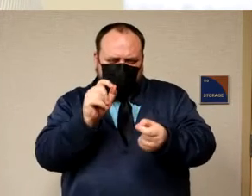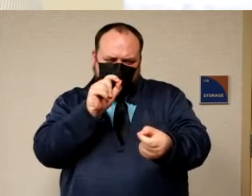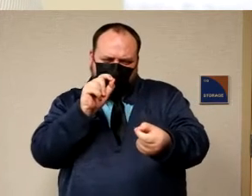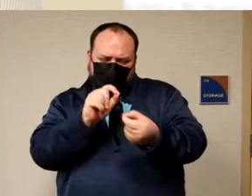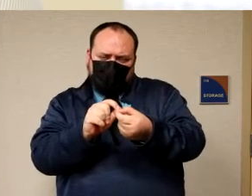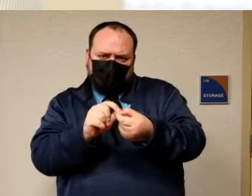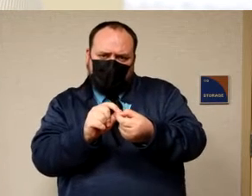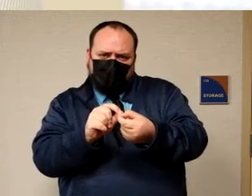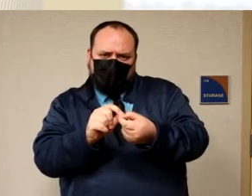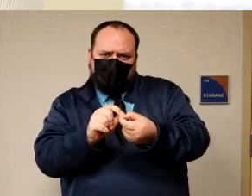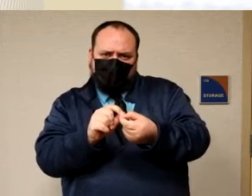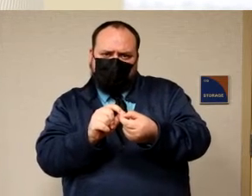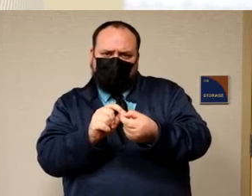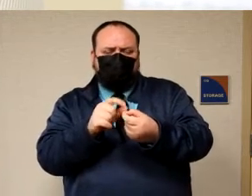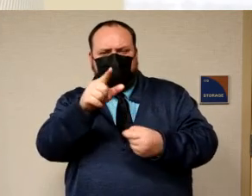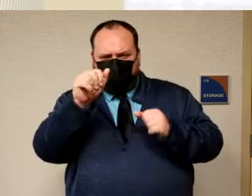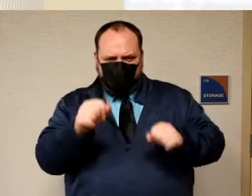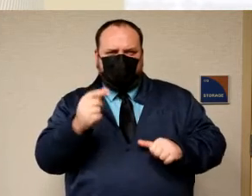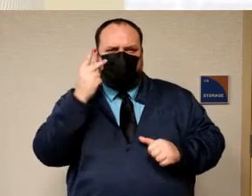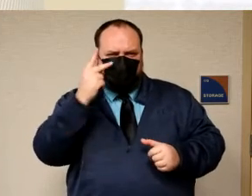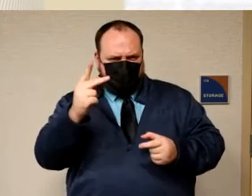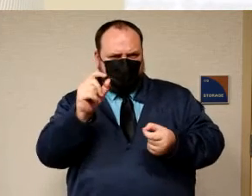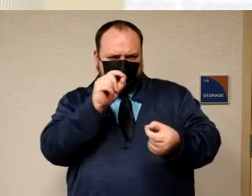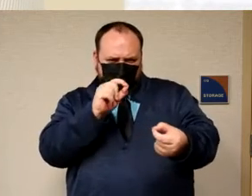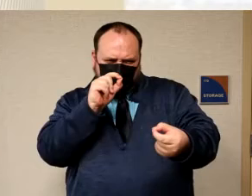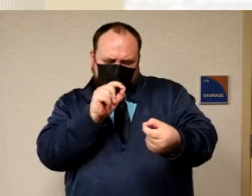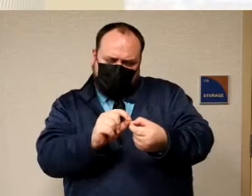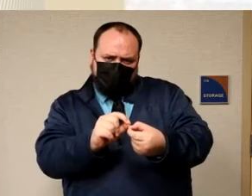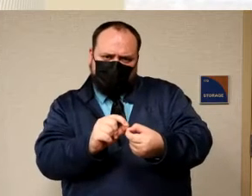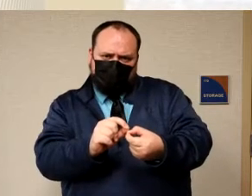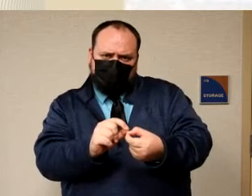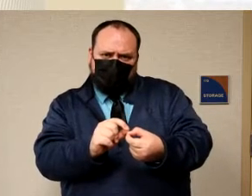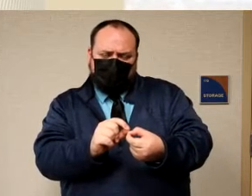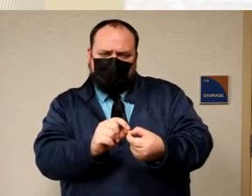and you can see specific